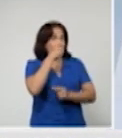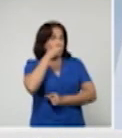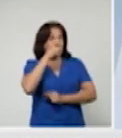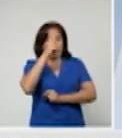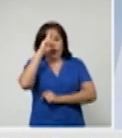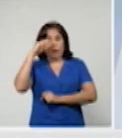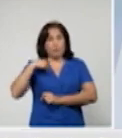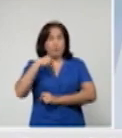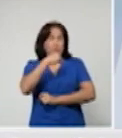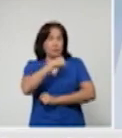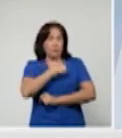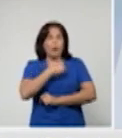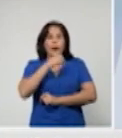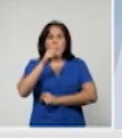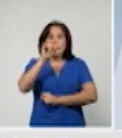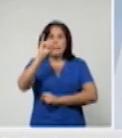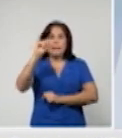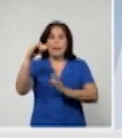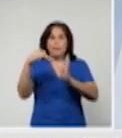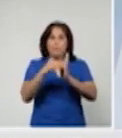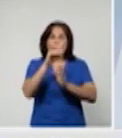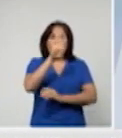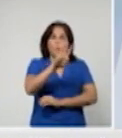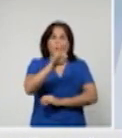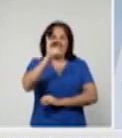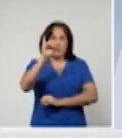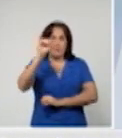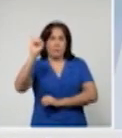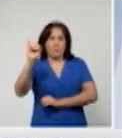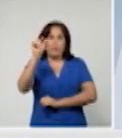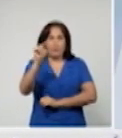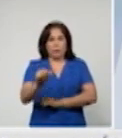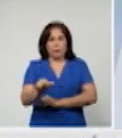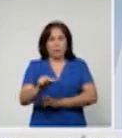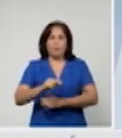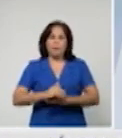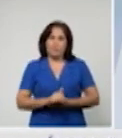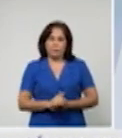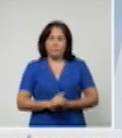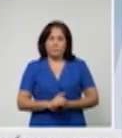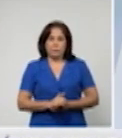cases. In our primary healthcare system,